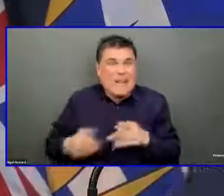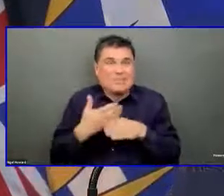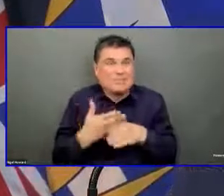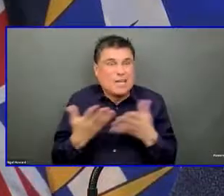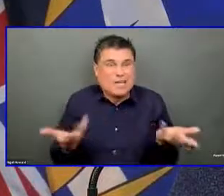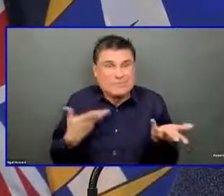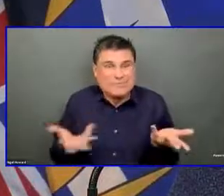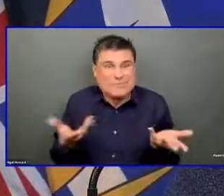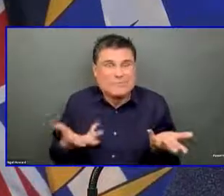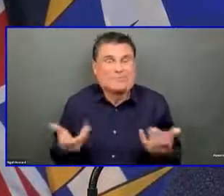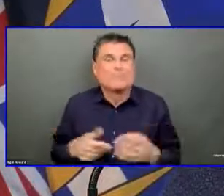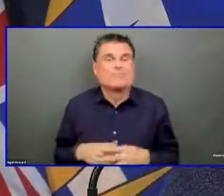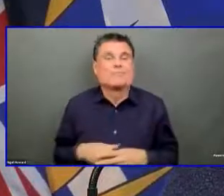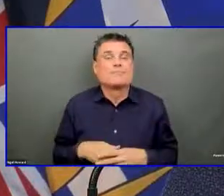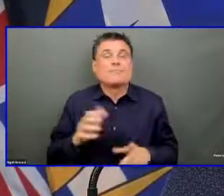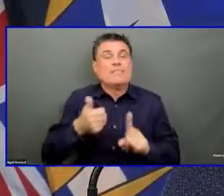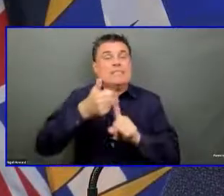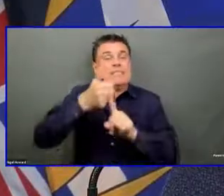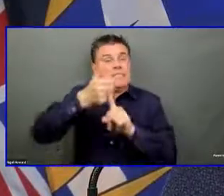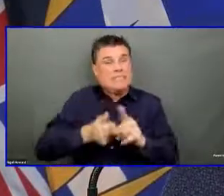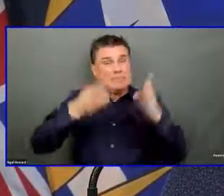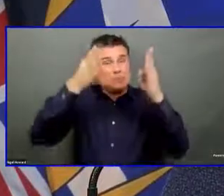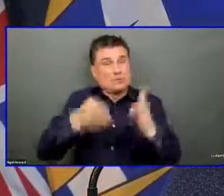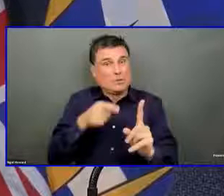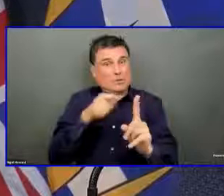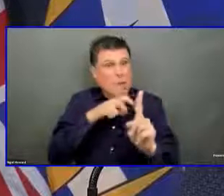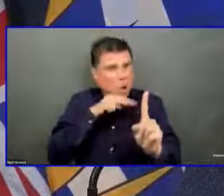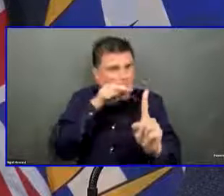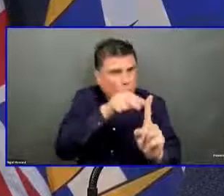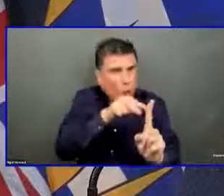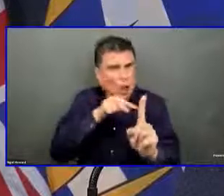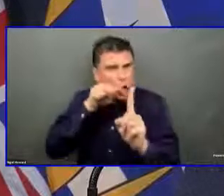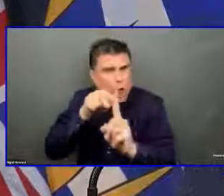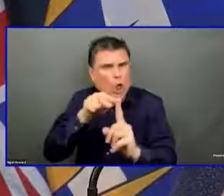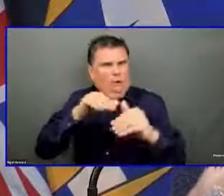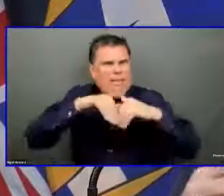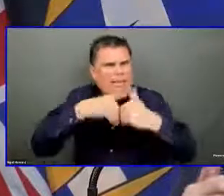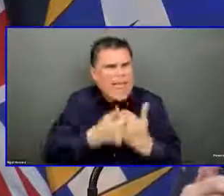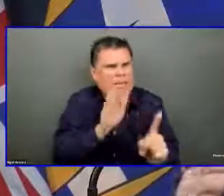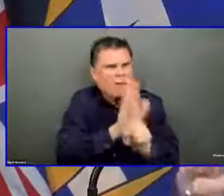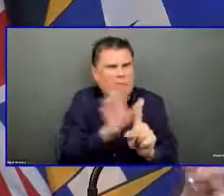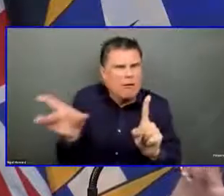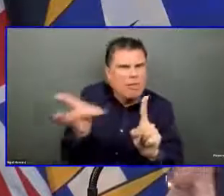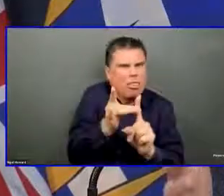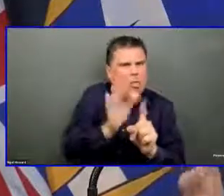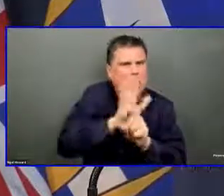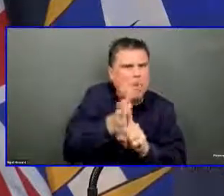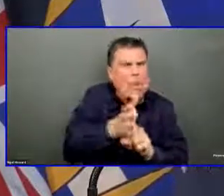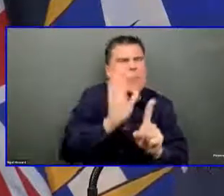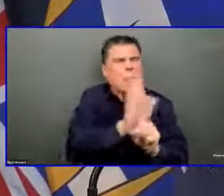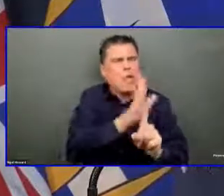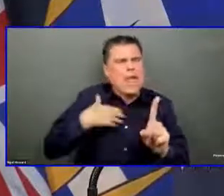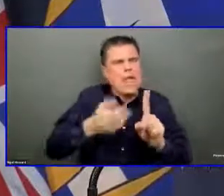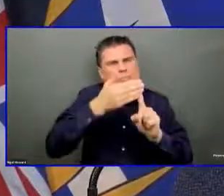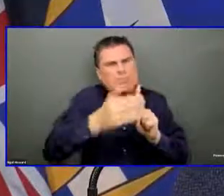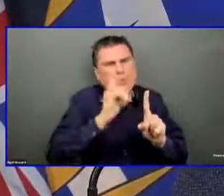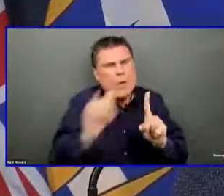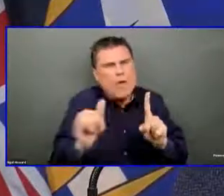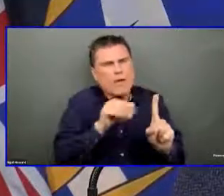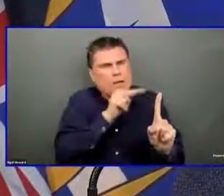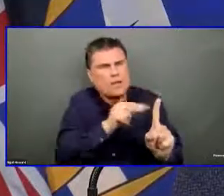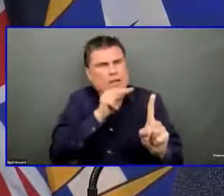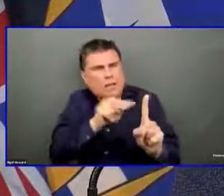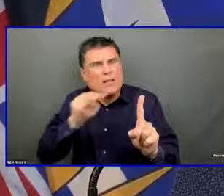over time. So those are the things that, yes, it's part of an ongoing research and study, as well as